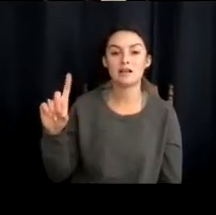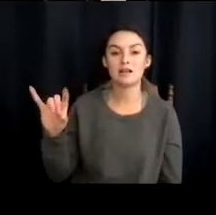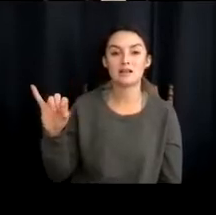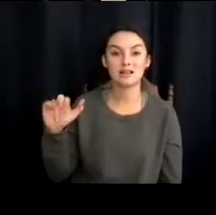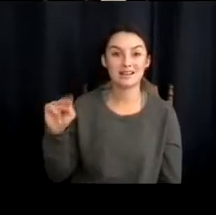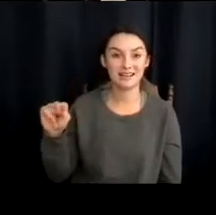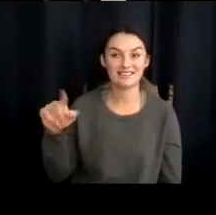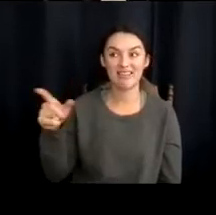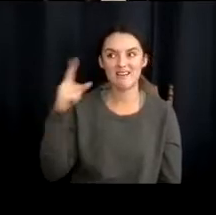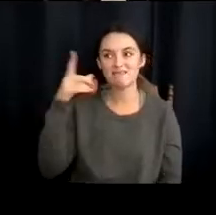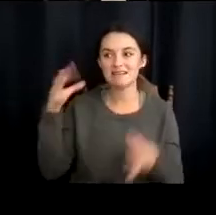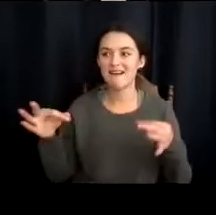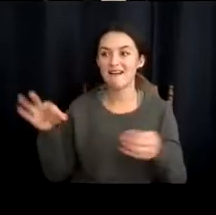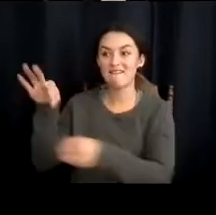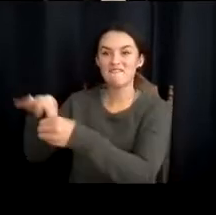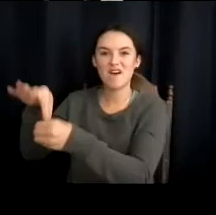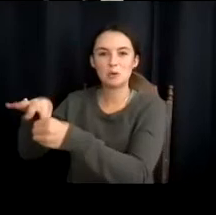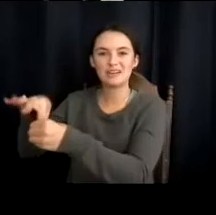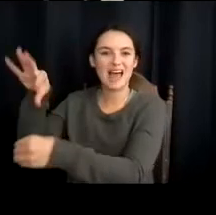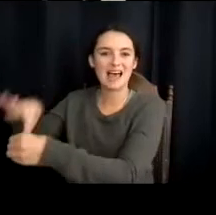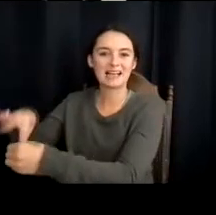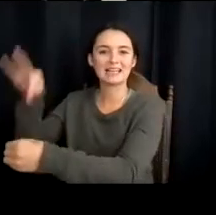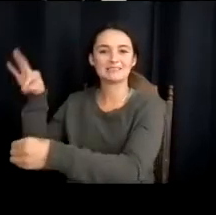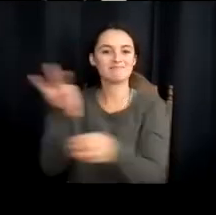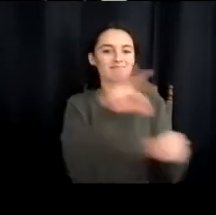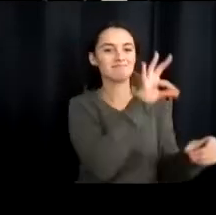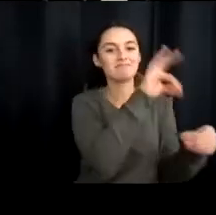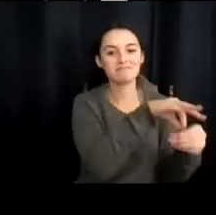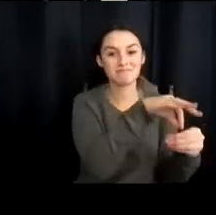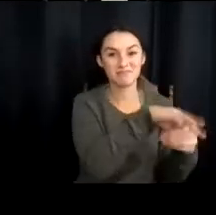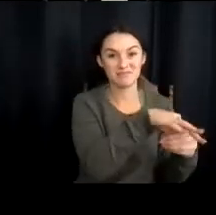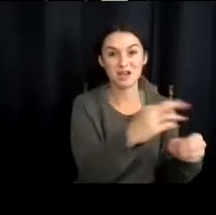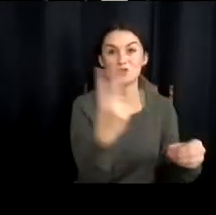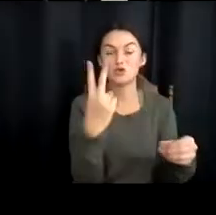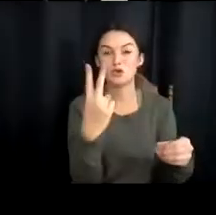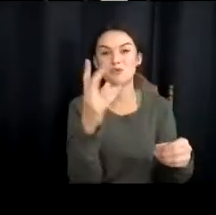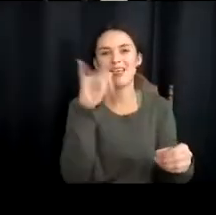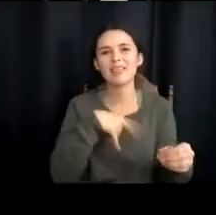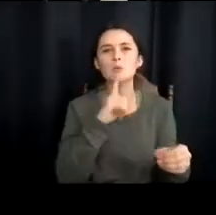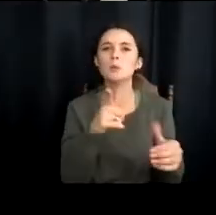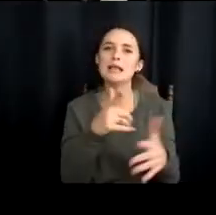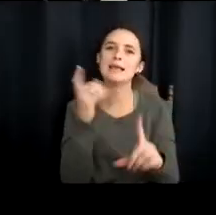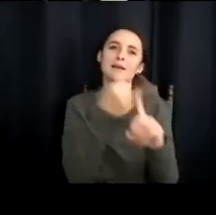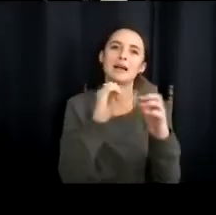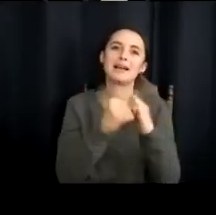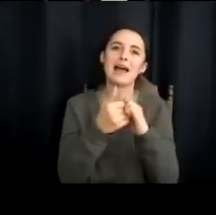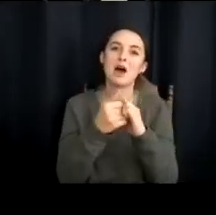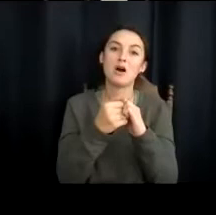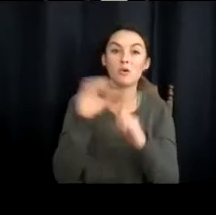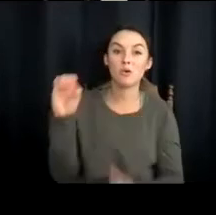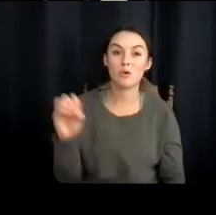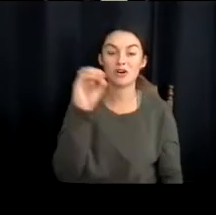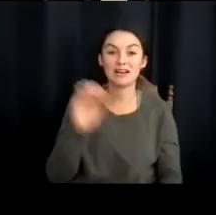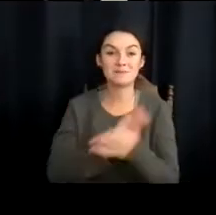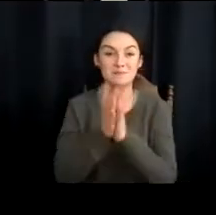of government. And this really paved the way for Oregon eventually becoming a state in the United States. And this illustrates a couple different things,